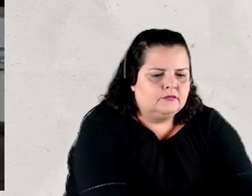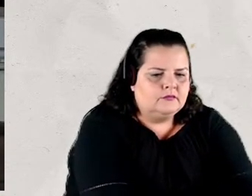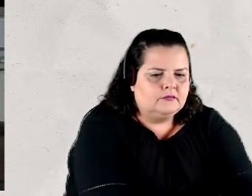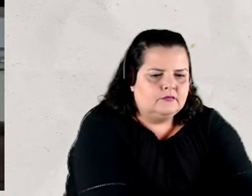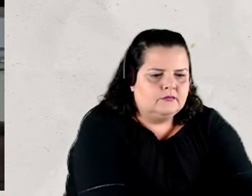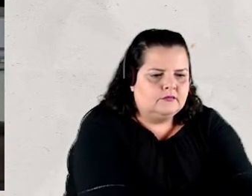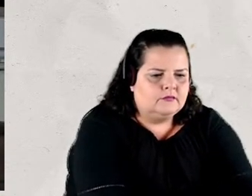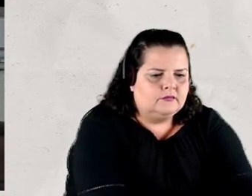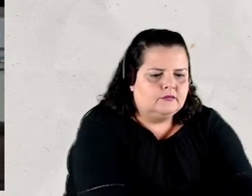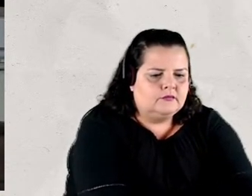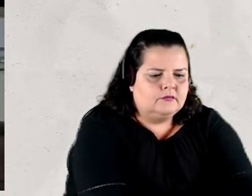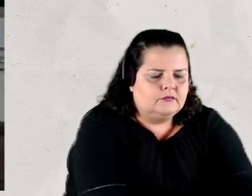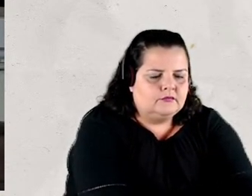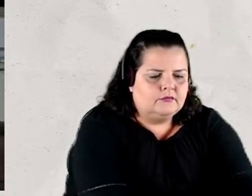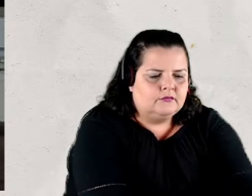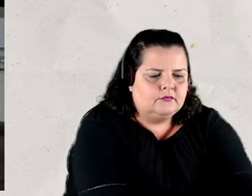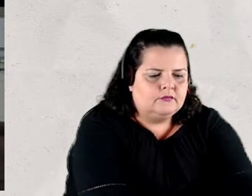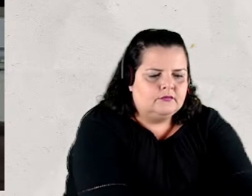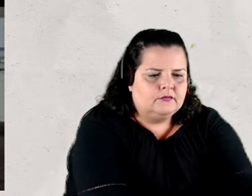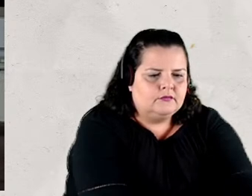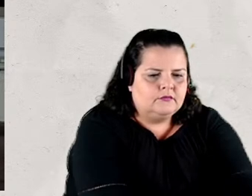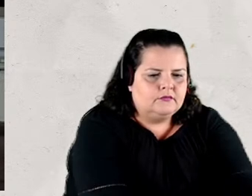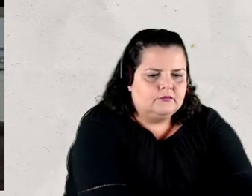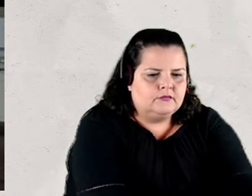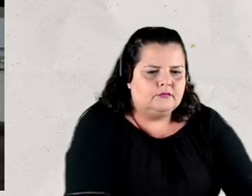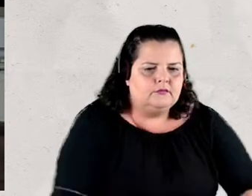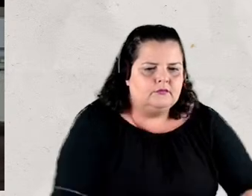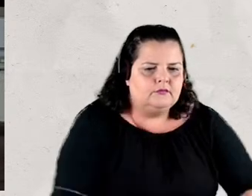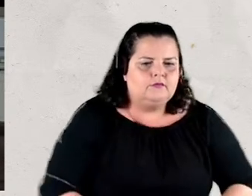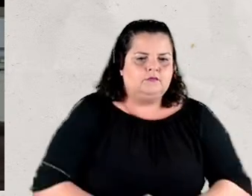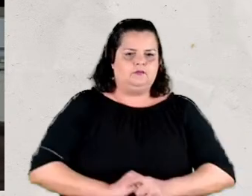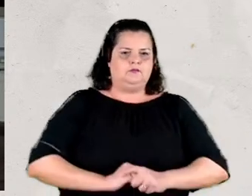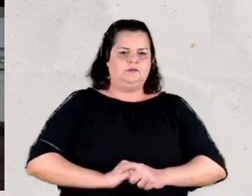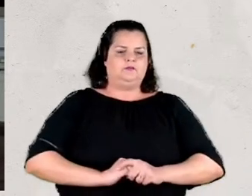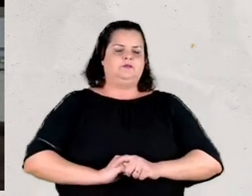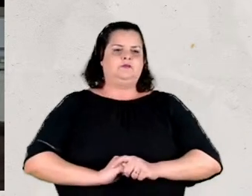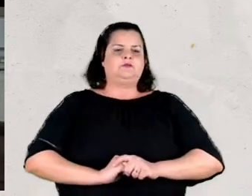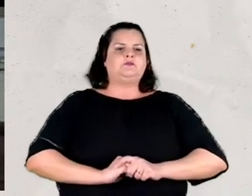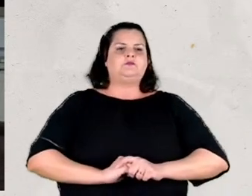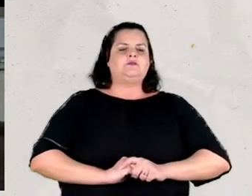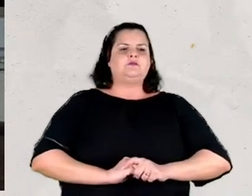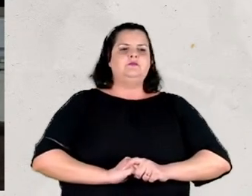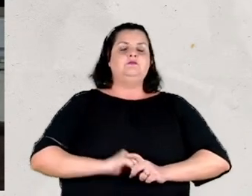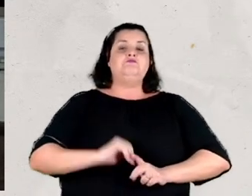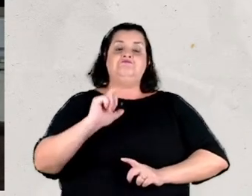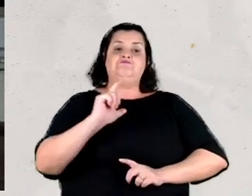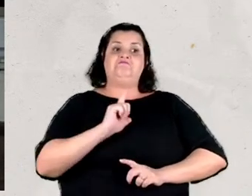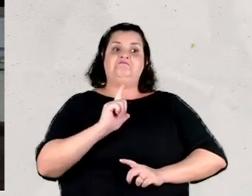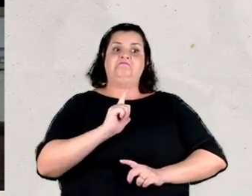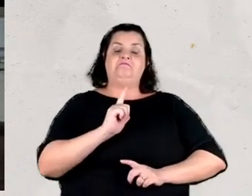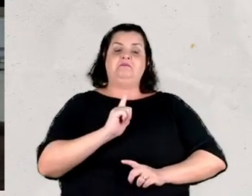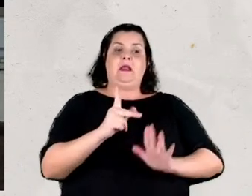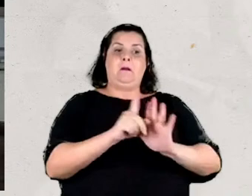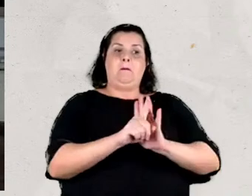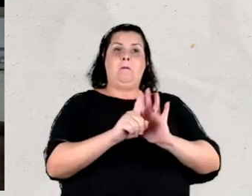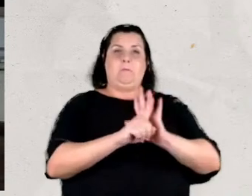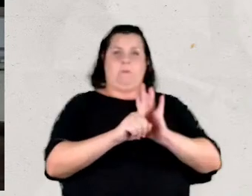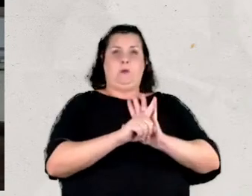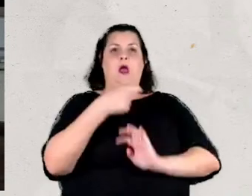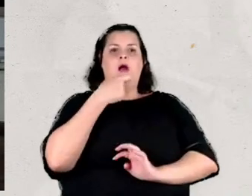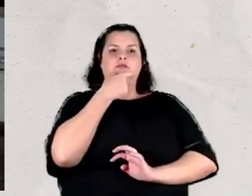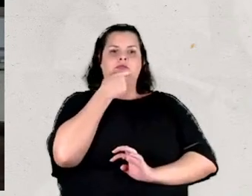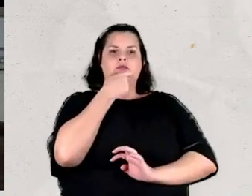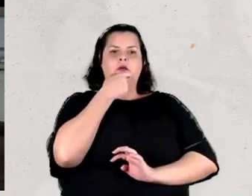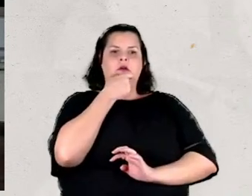Palestinians? I refer Palestinians as the Israeli Arabs as well, because they are misspelled as Israeli Arabs. There are Palestinian